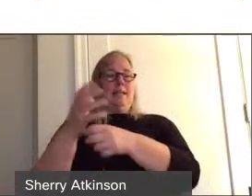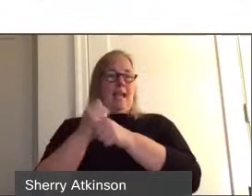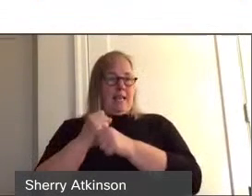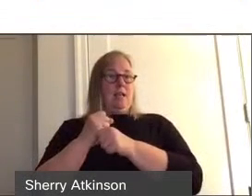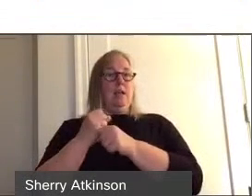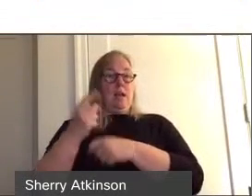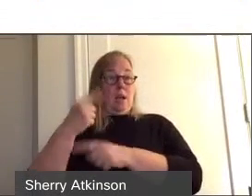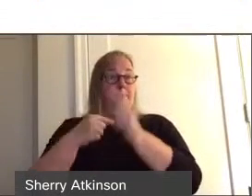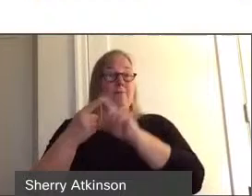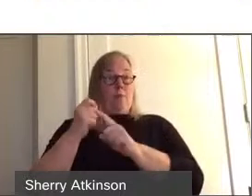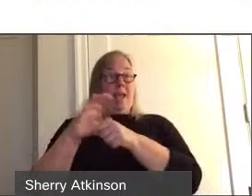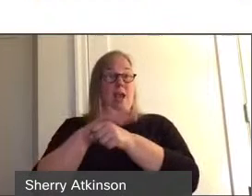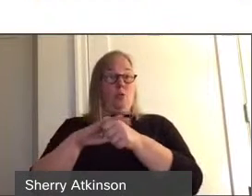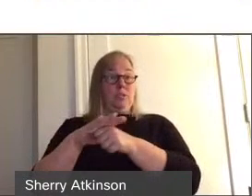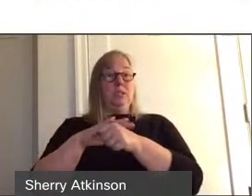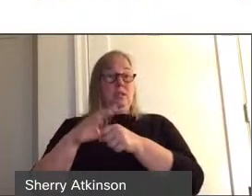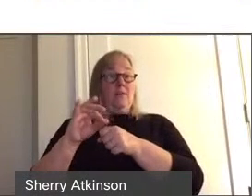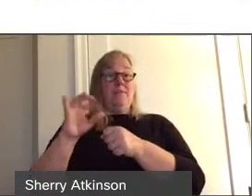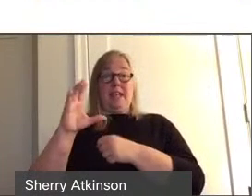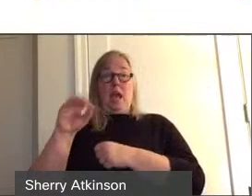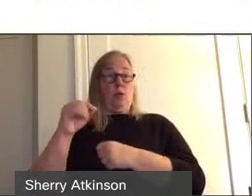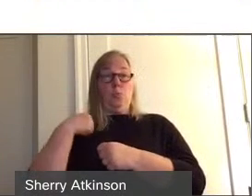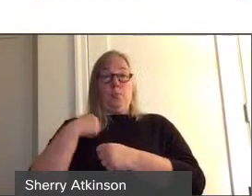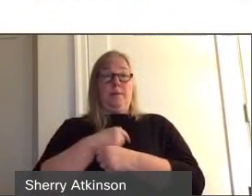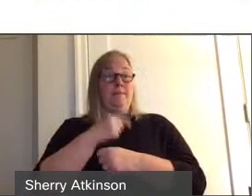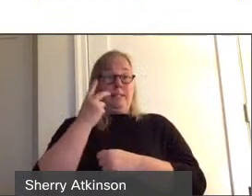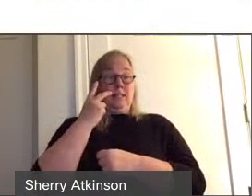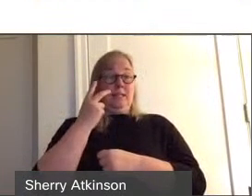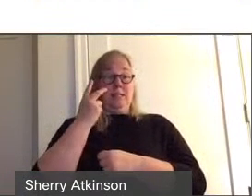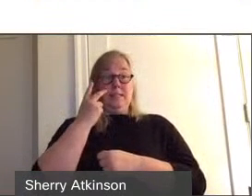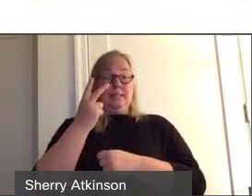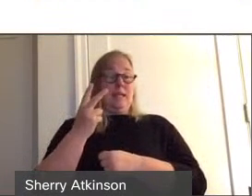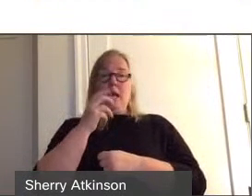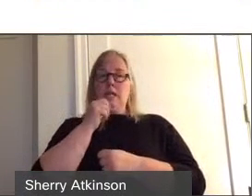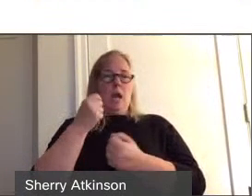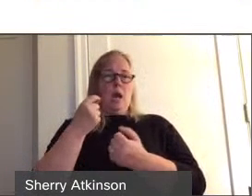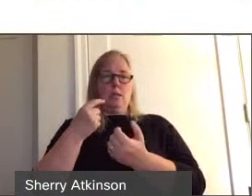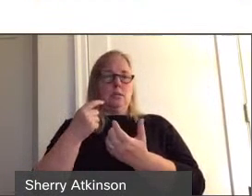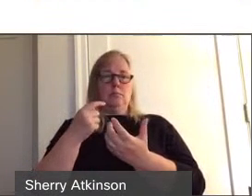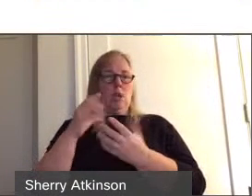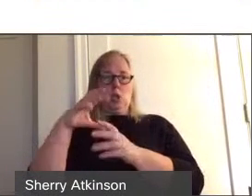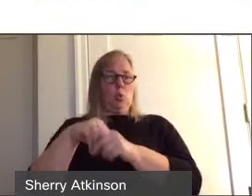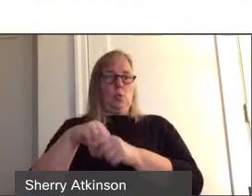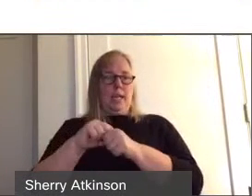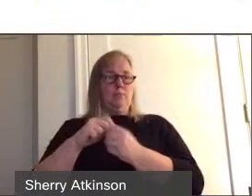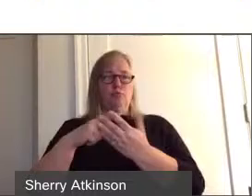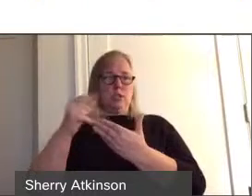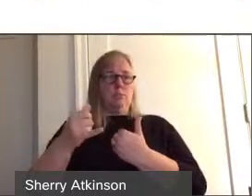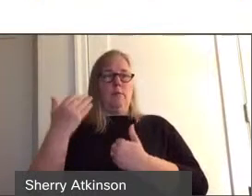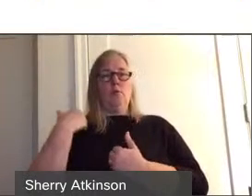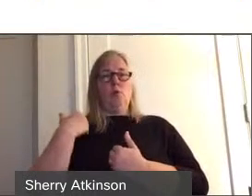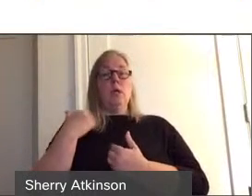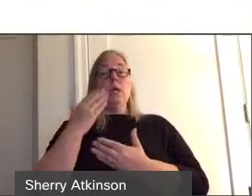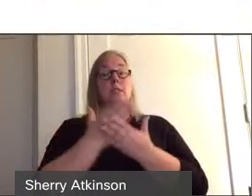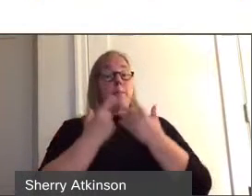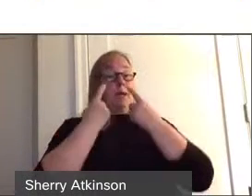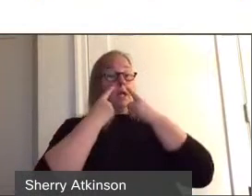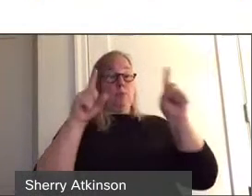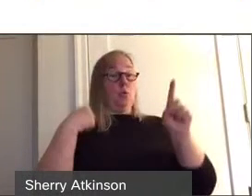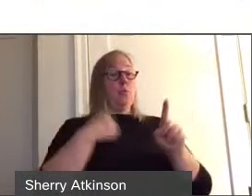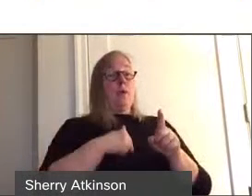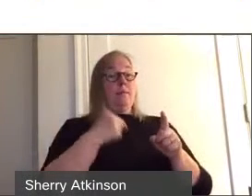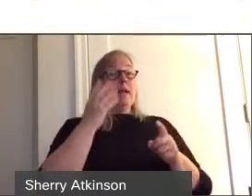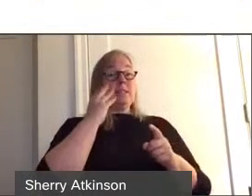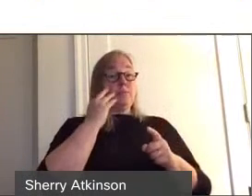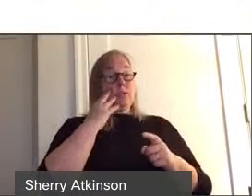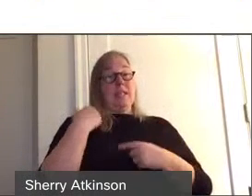have seen talking about these projects before. some of the accomplishments that we've had in the past